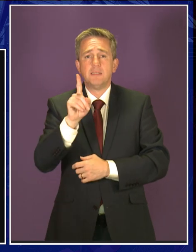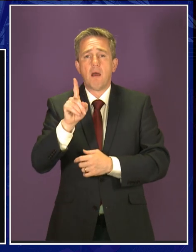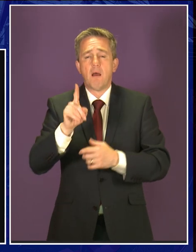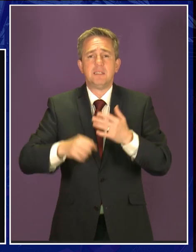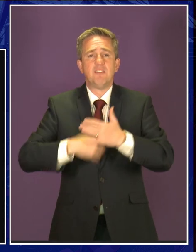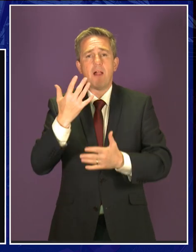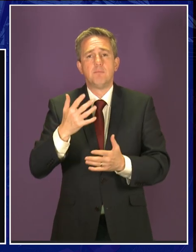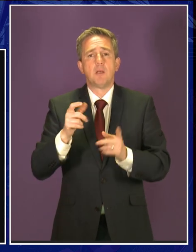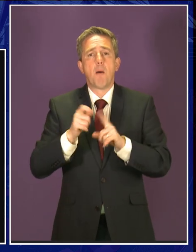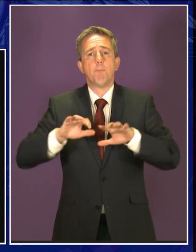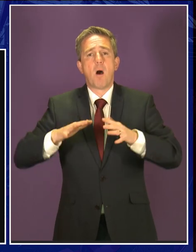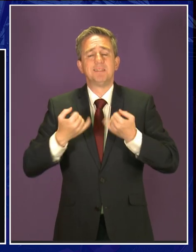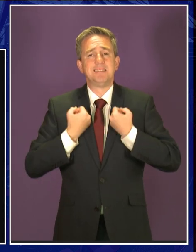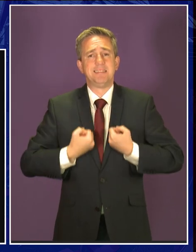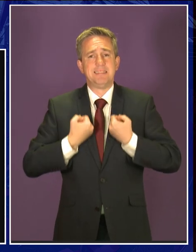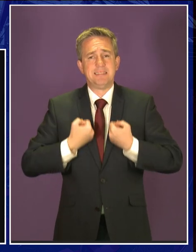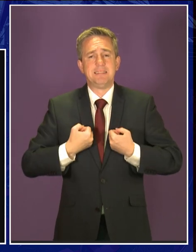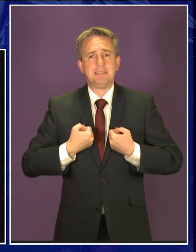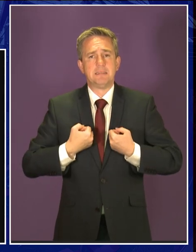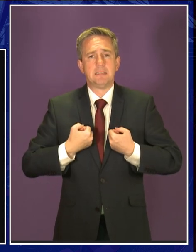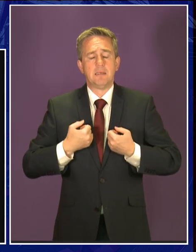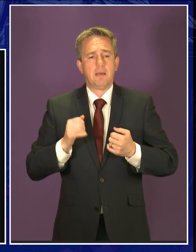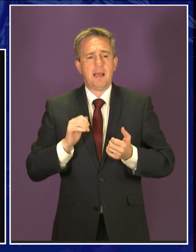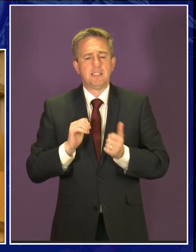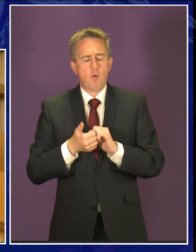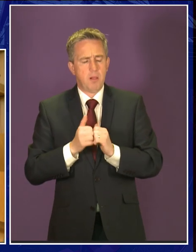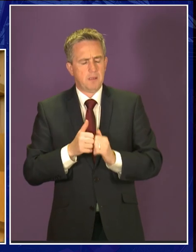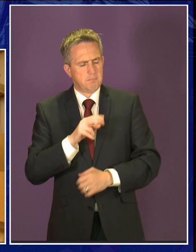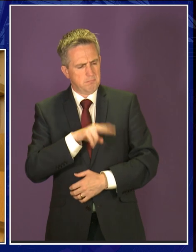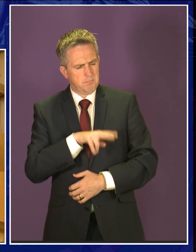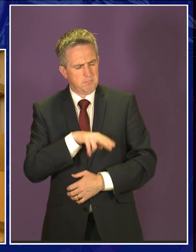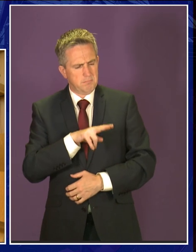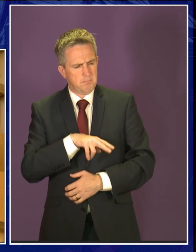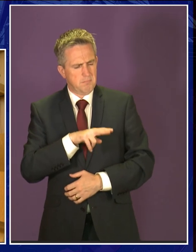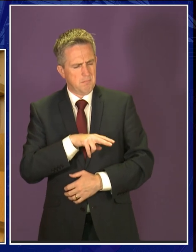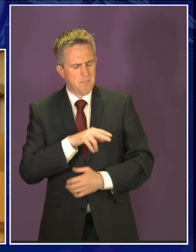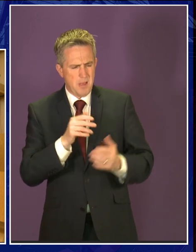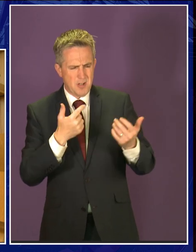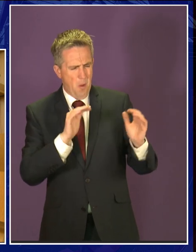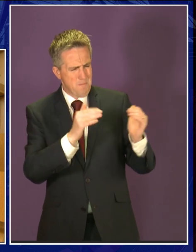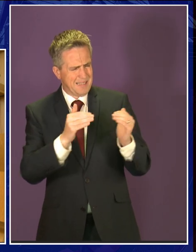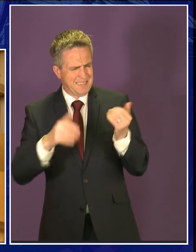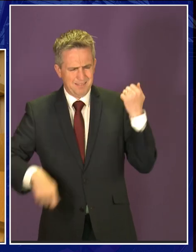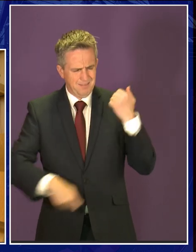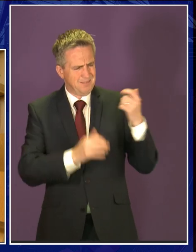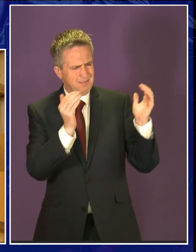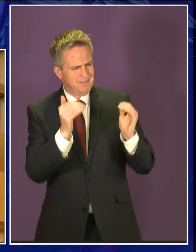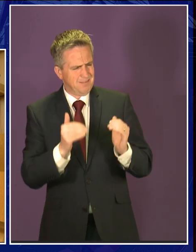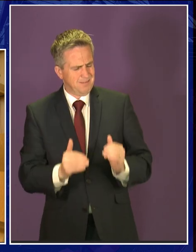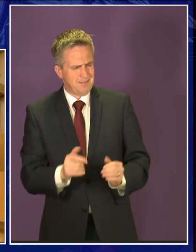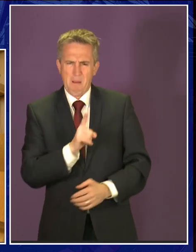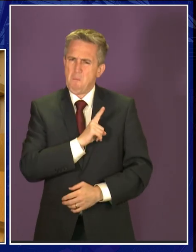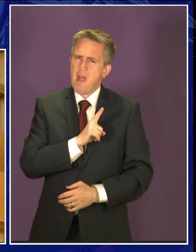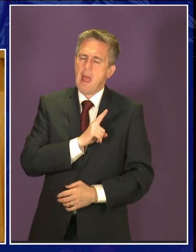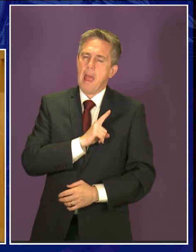his fellow musicians notice that there's something wrong. They say our vibrato doesn't match. And it's the earliest